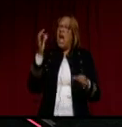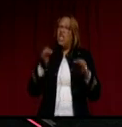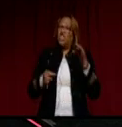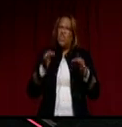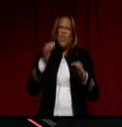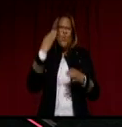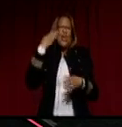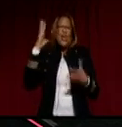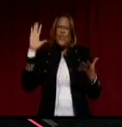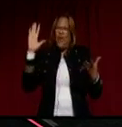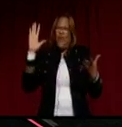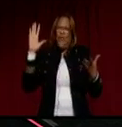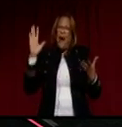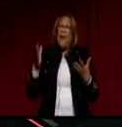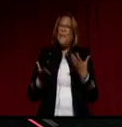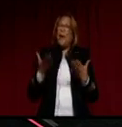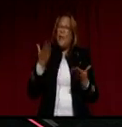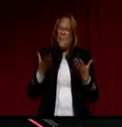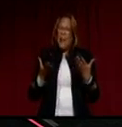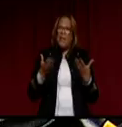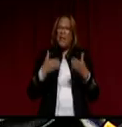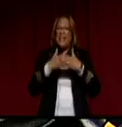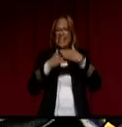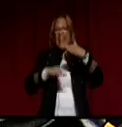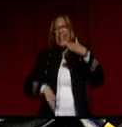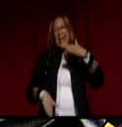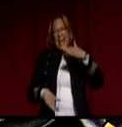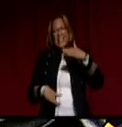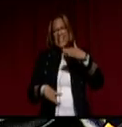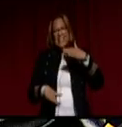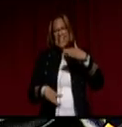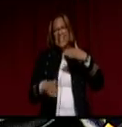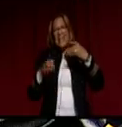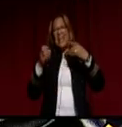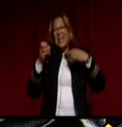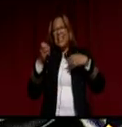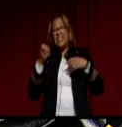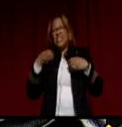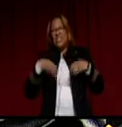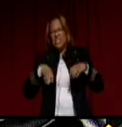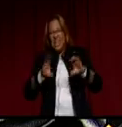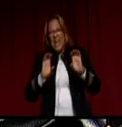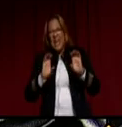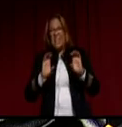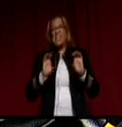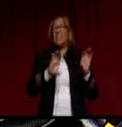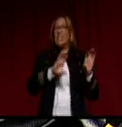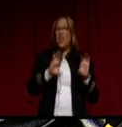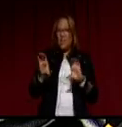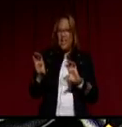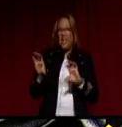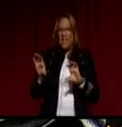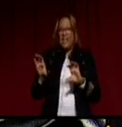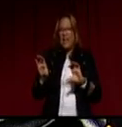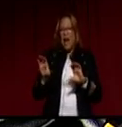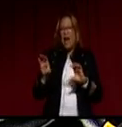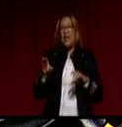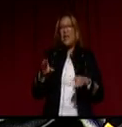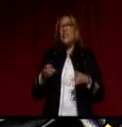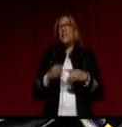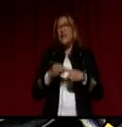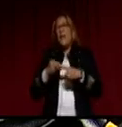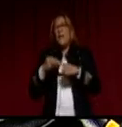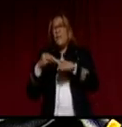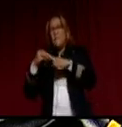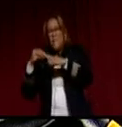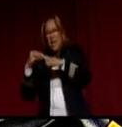it totally, but the likelihood is much less, because the major mechanism of doing it is by coughing. Right. So